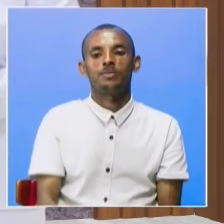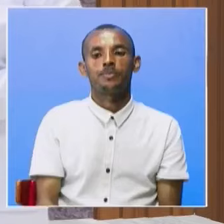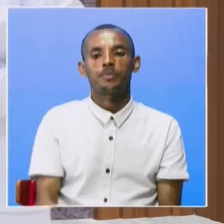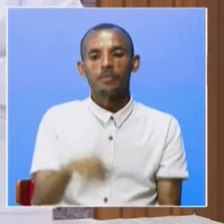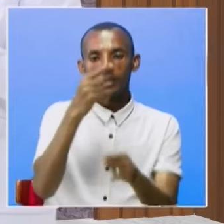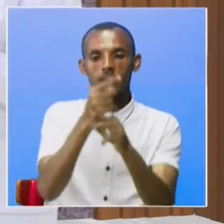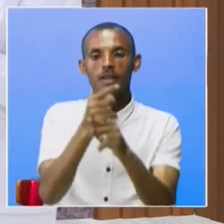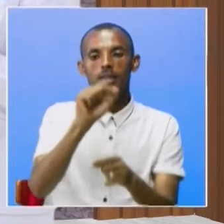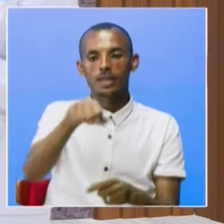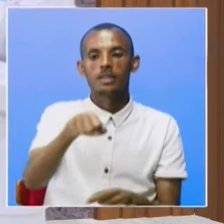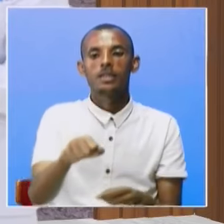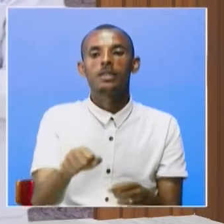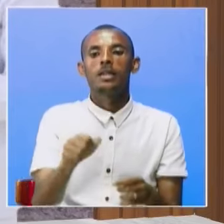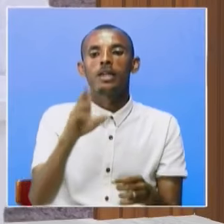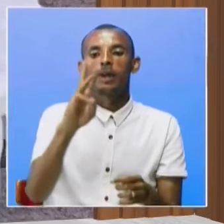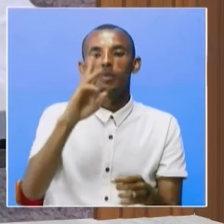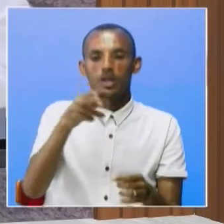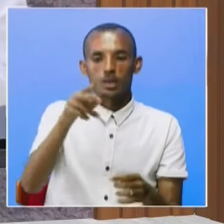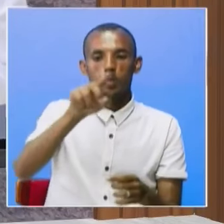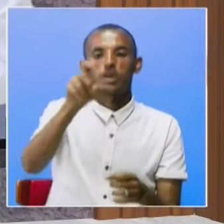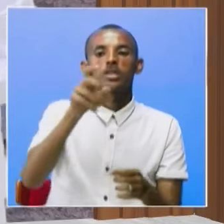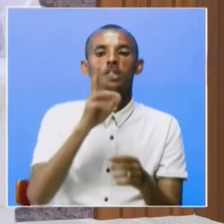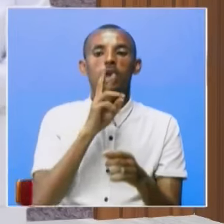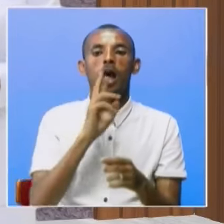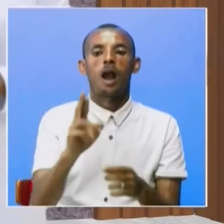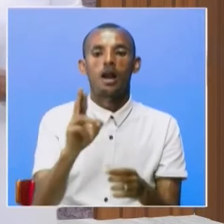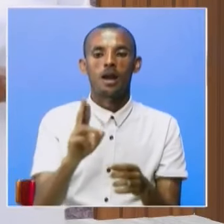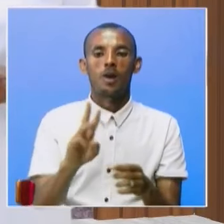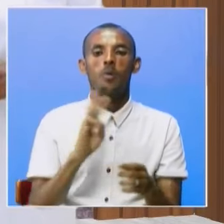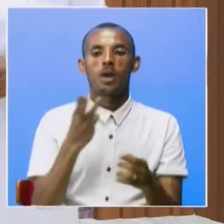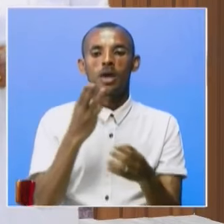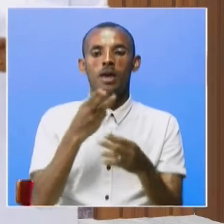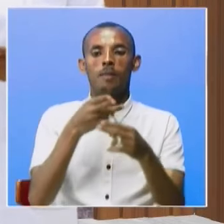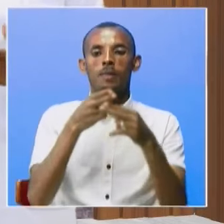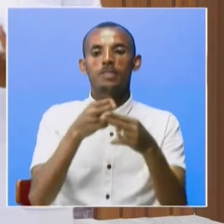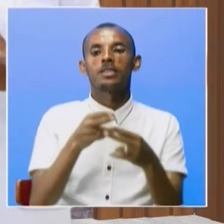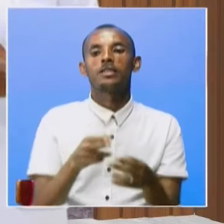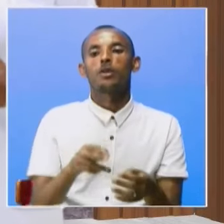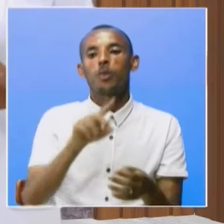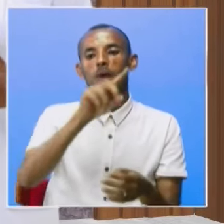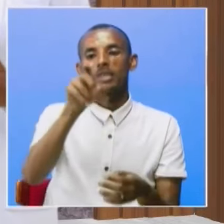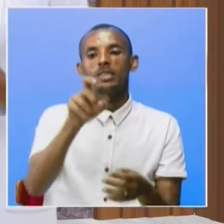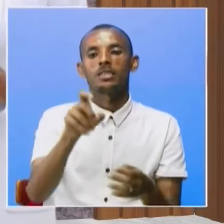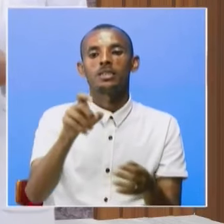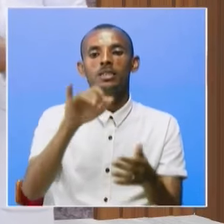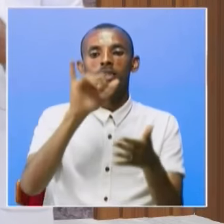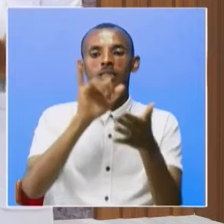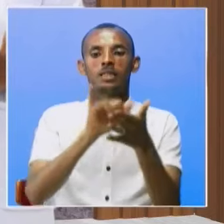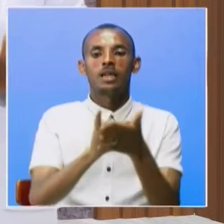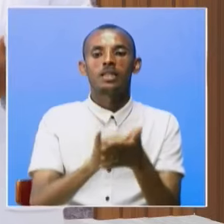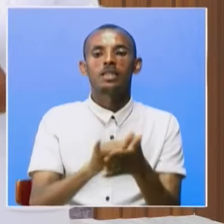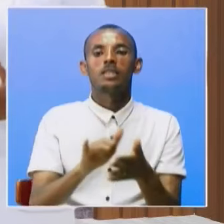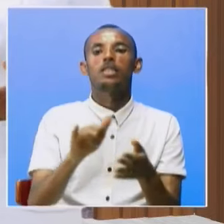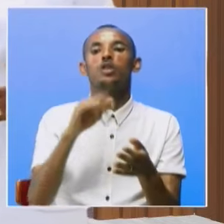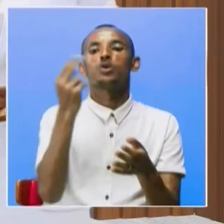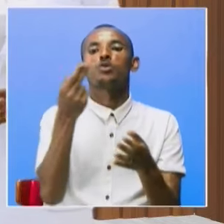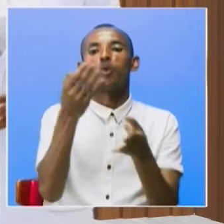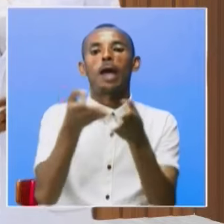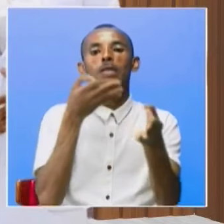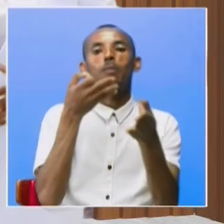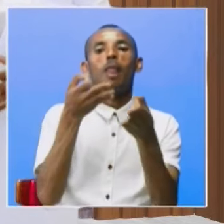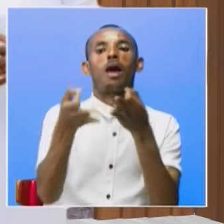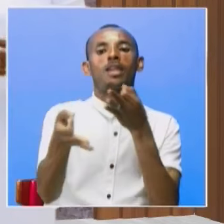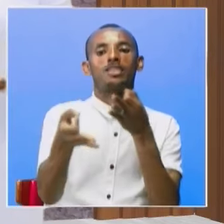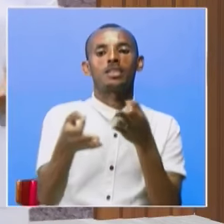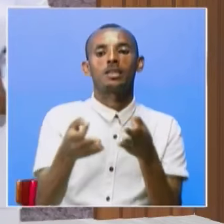Yes. And the WH questions, as we have mentioned them, they are questions that seek for explanation. For example, if you